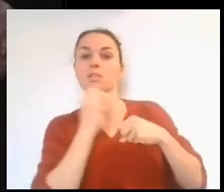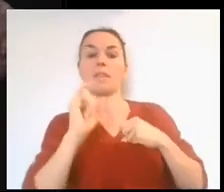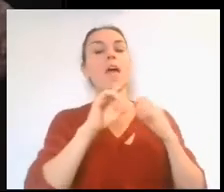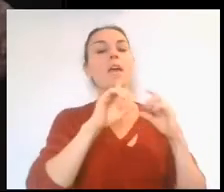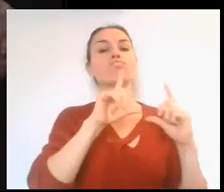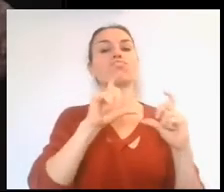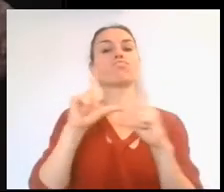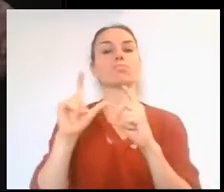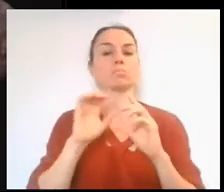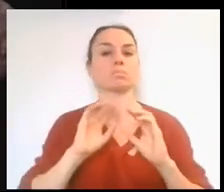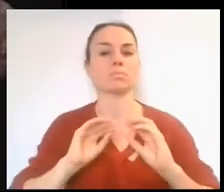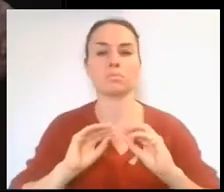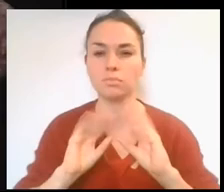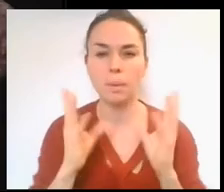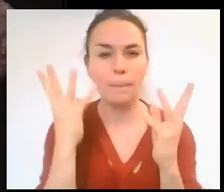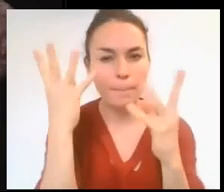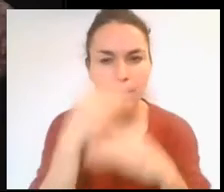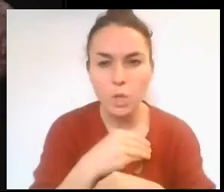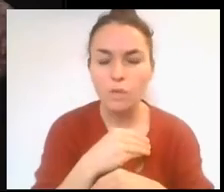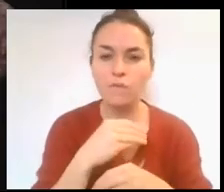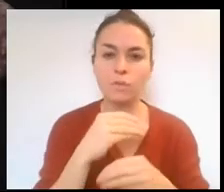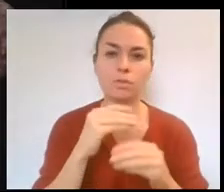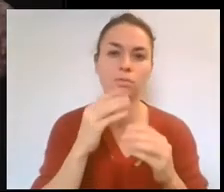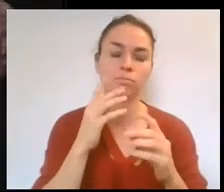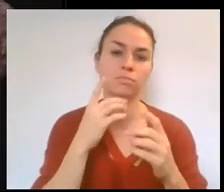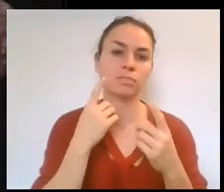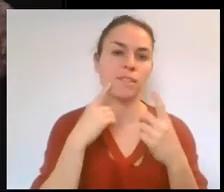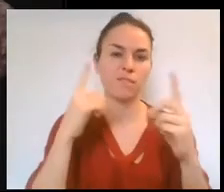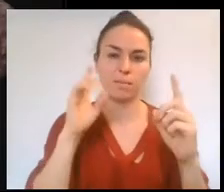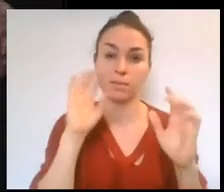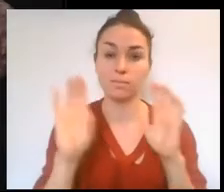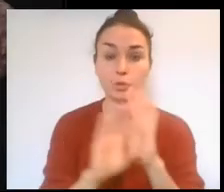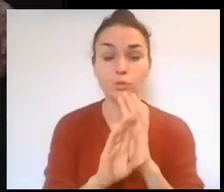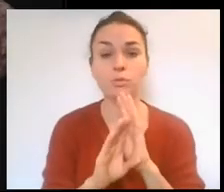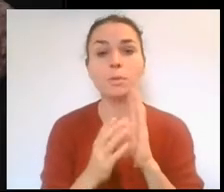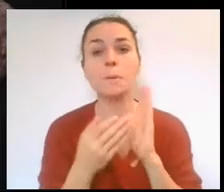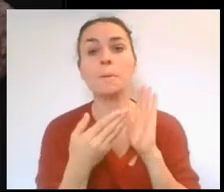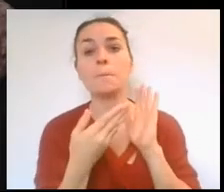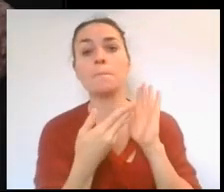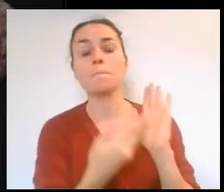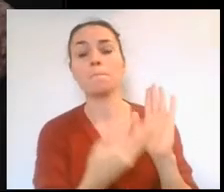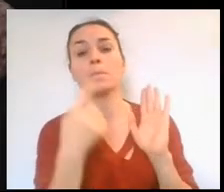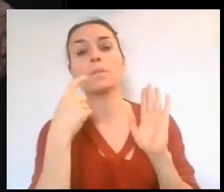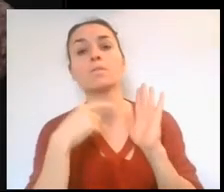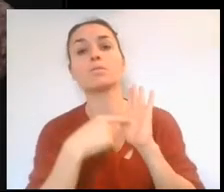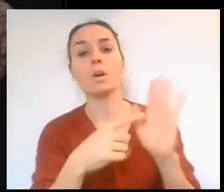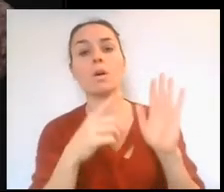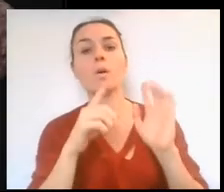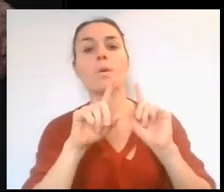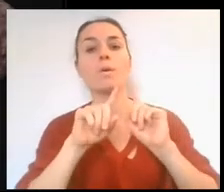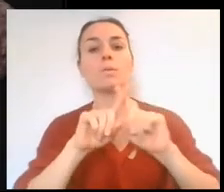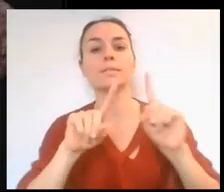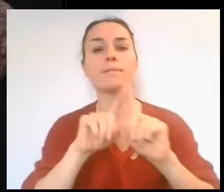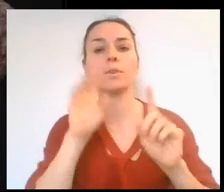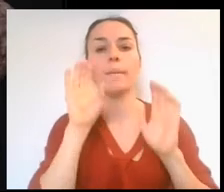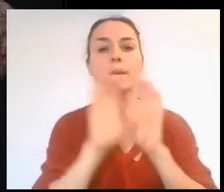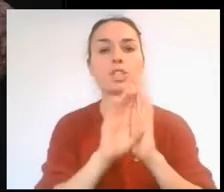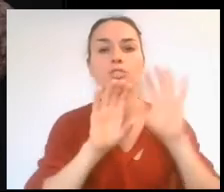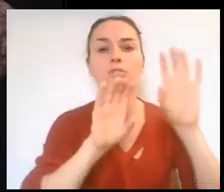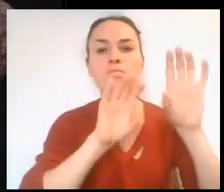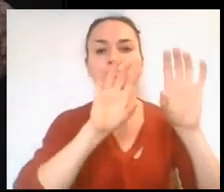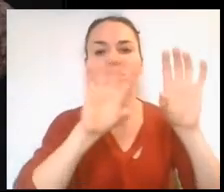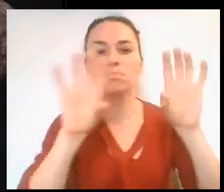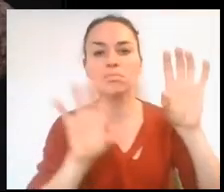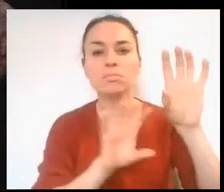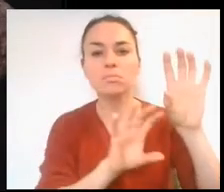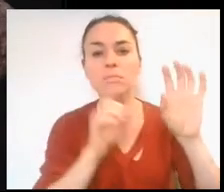are iconic. Here's a series of them, actually. Up in the upper left, you see the